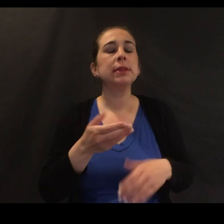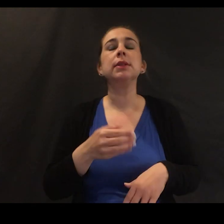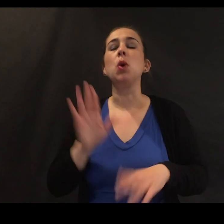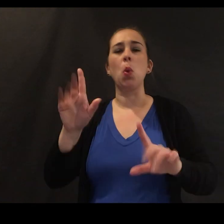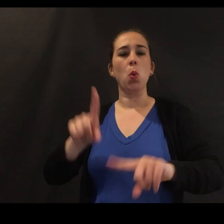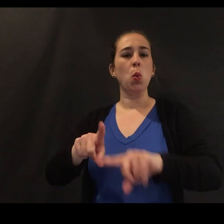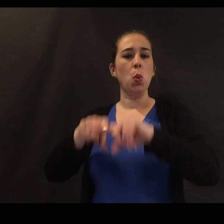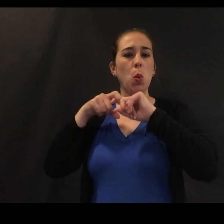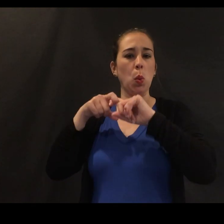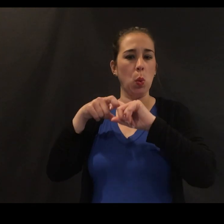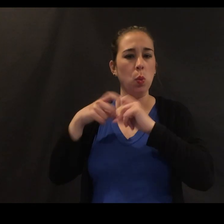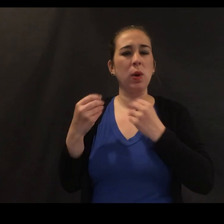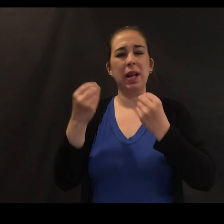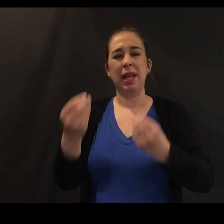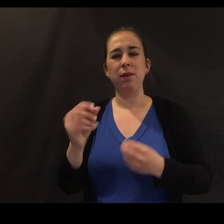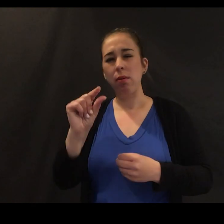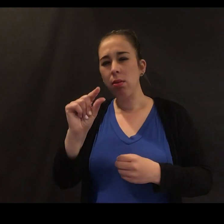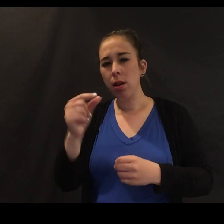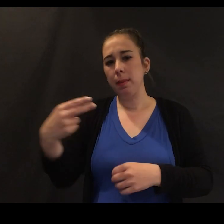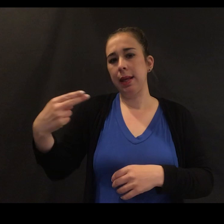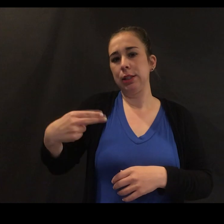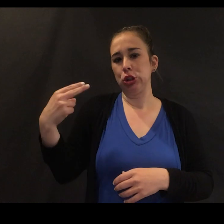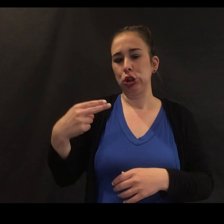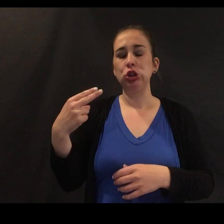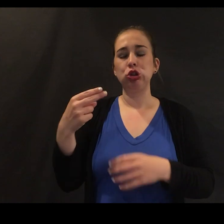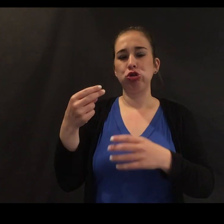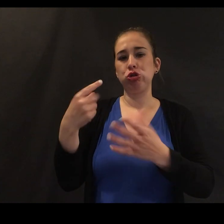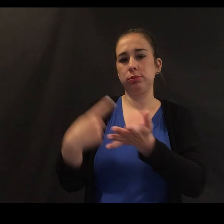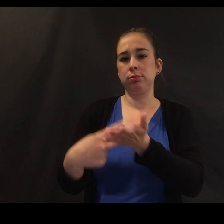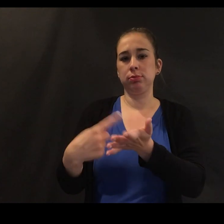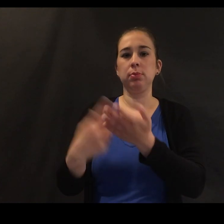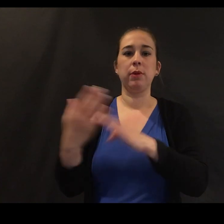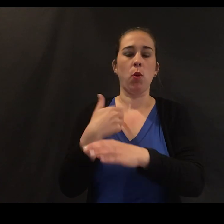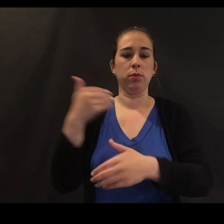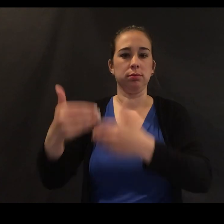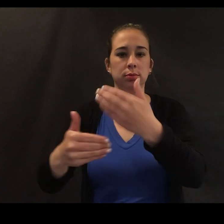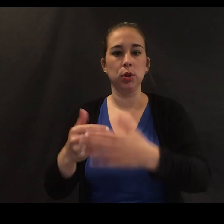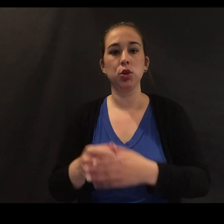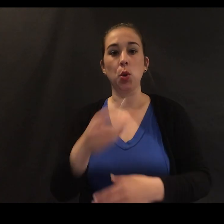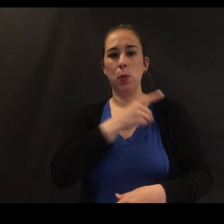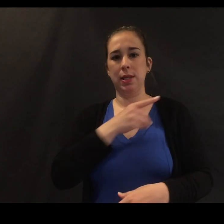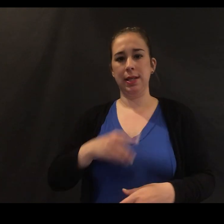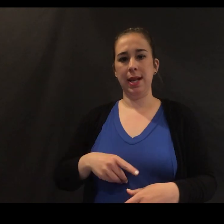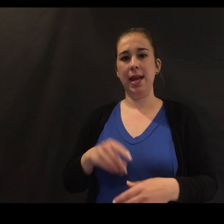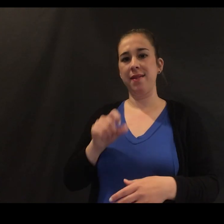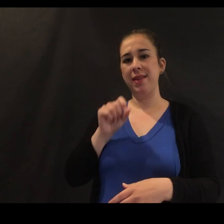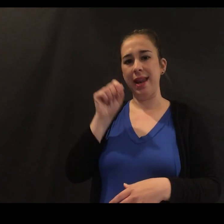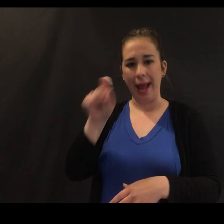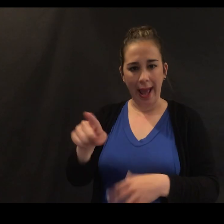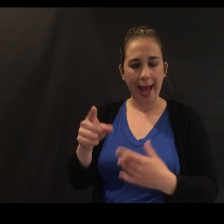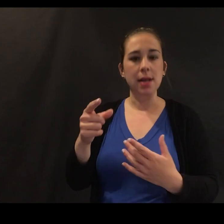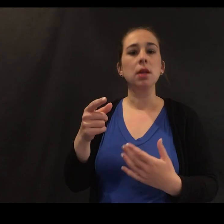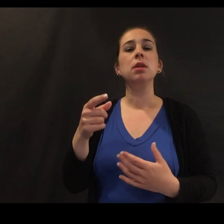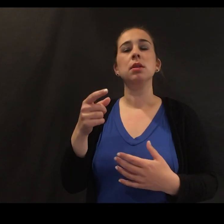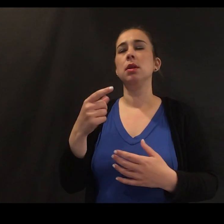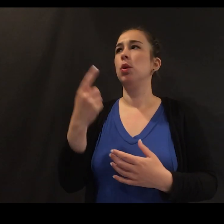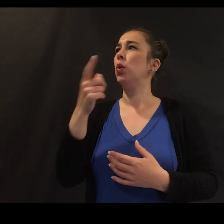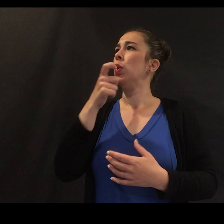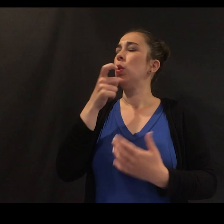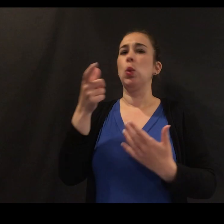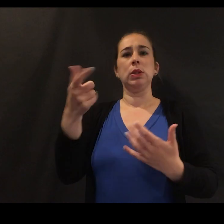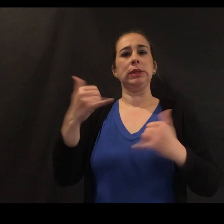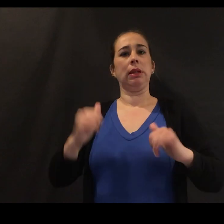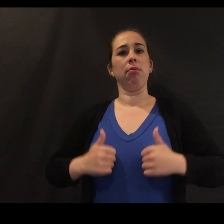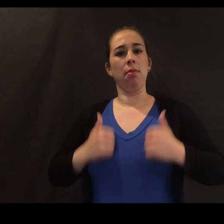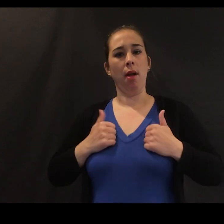a little bit of history before we go further. So it's David asking for someone from the house of Saul that he can